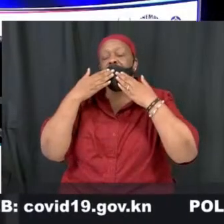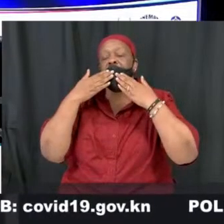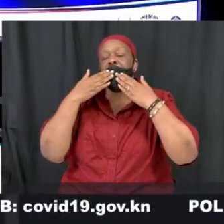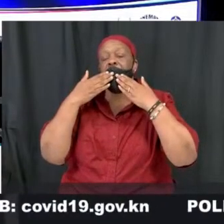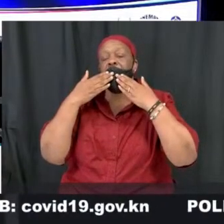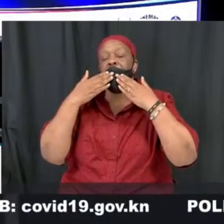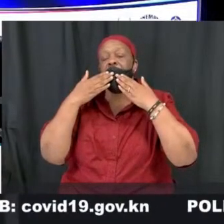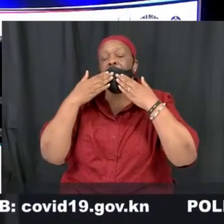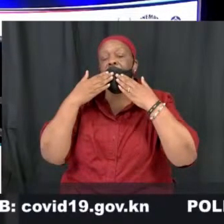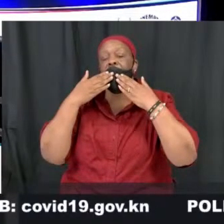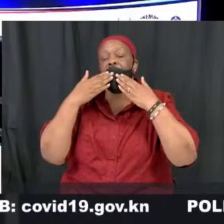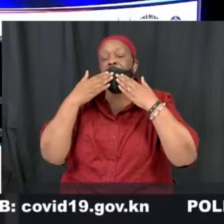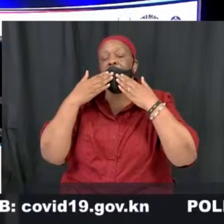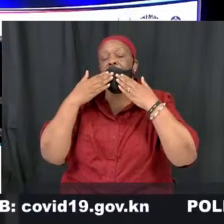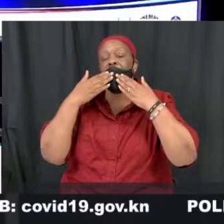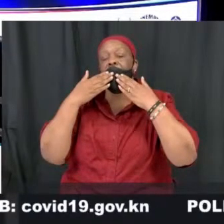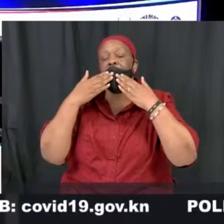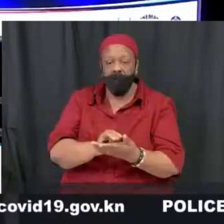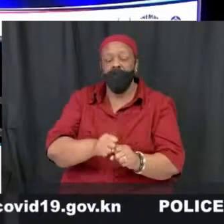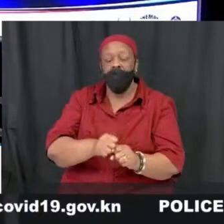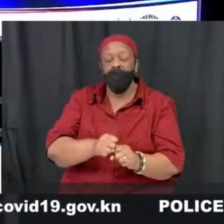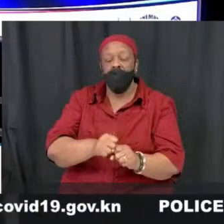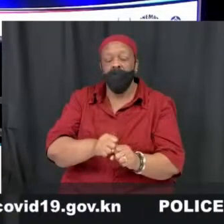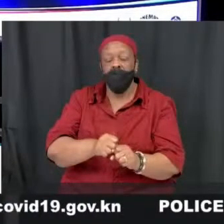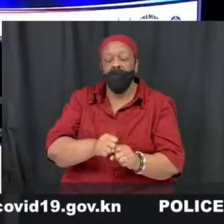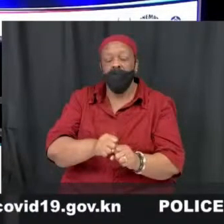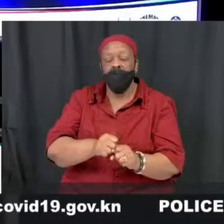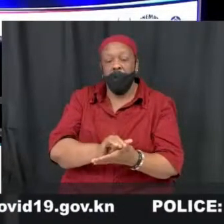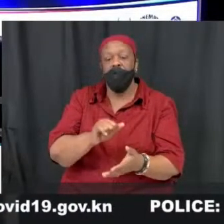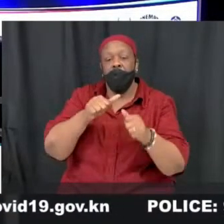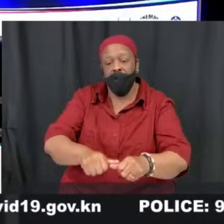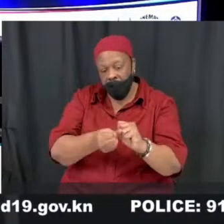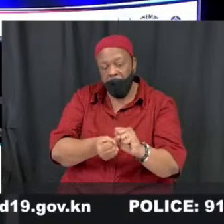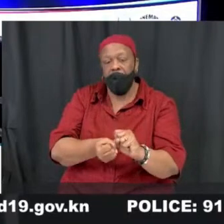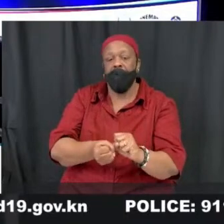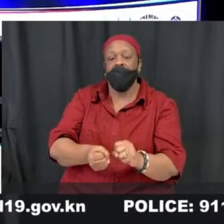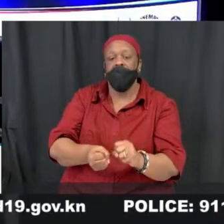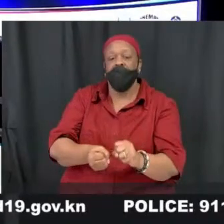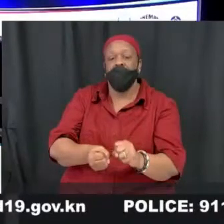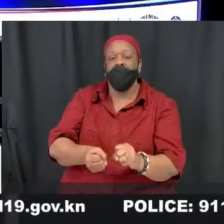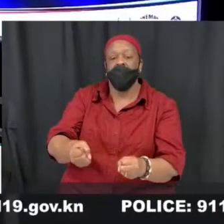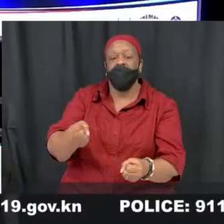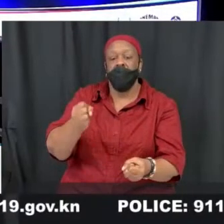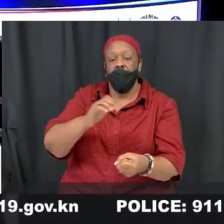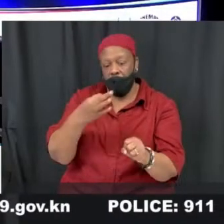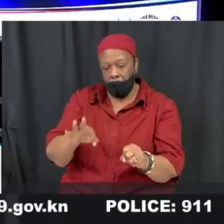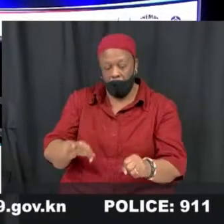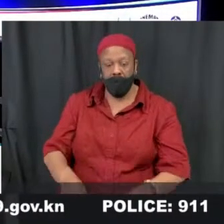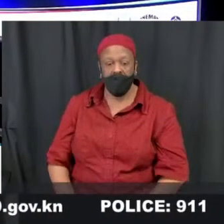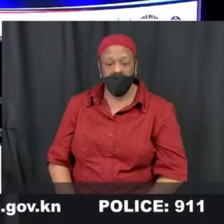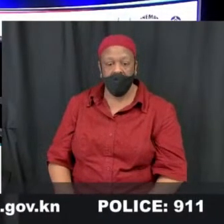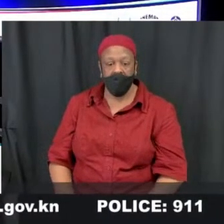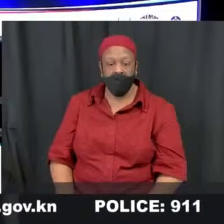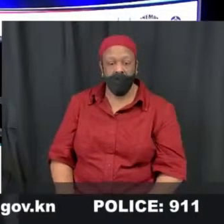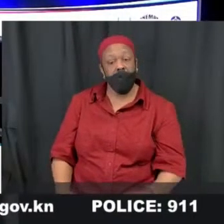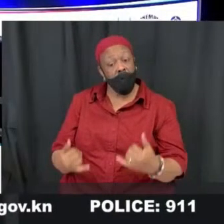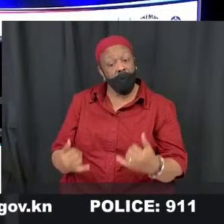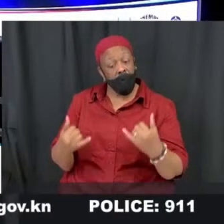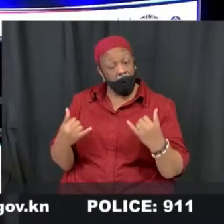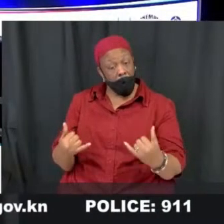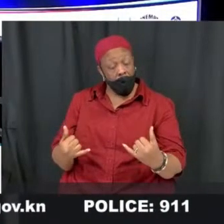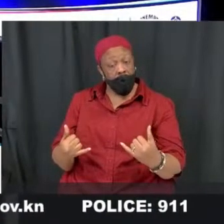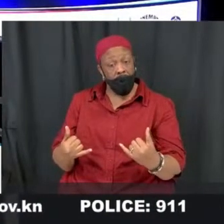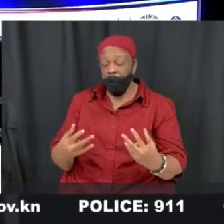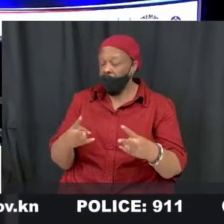our fight against COVID-19. It is also important at this point